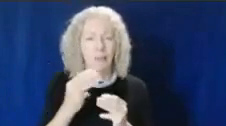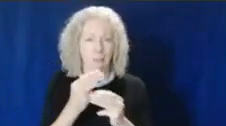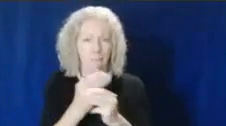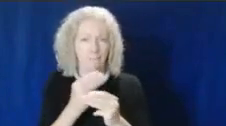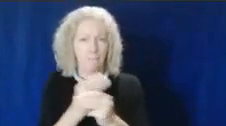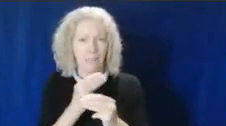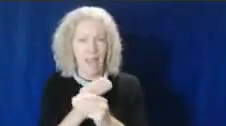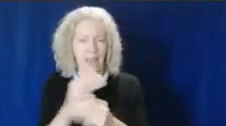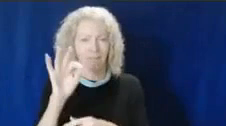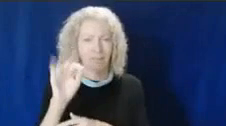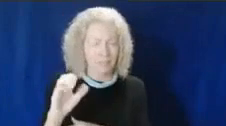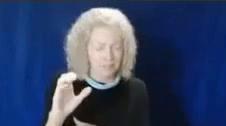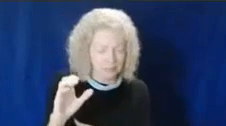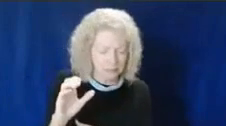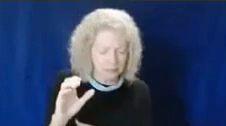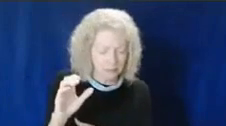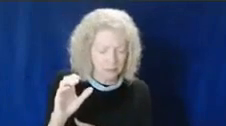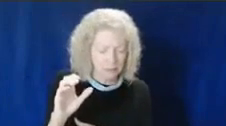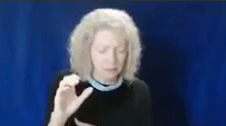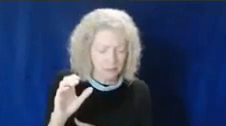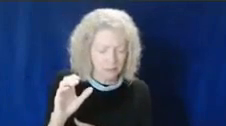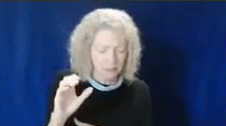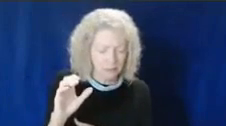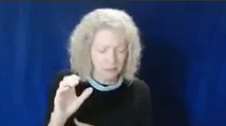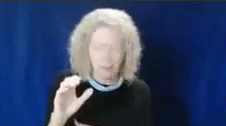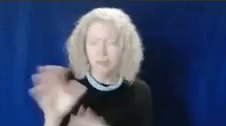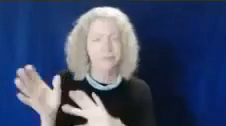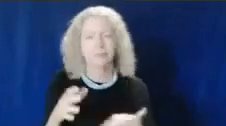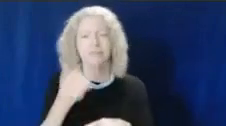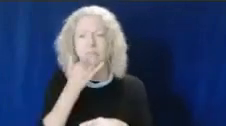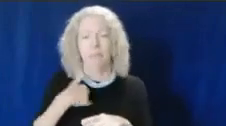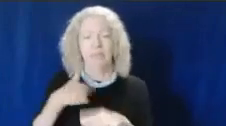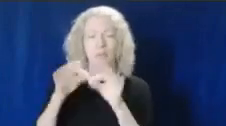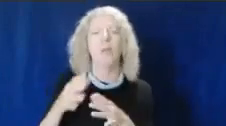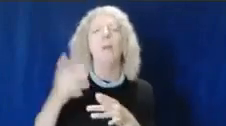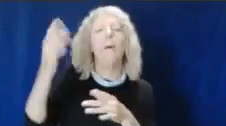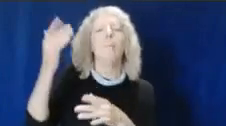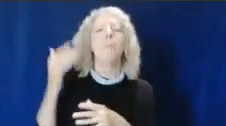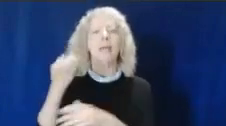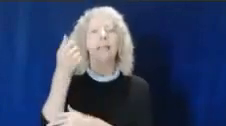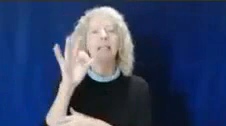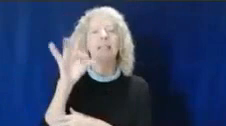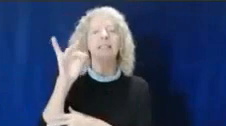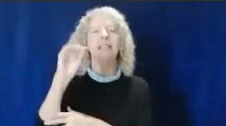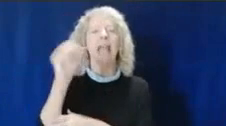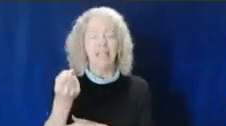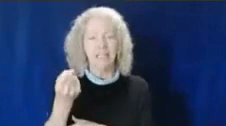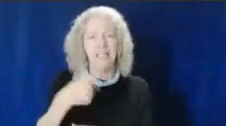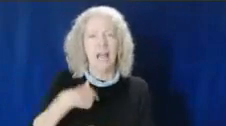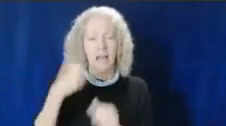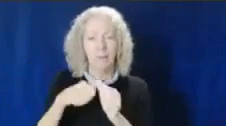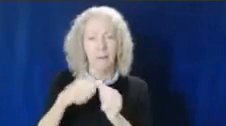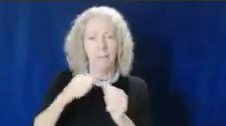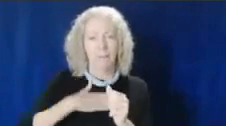his whole career. And back in the 80s, I can remember my father teaching classes where he had a live class